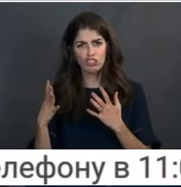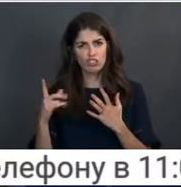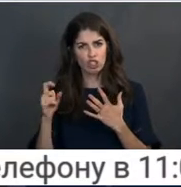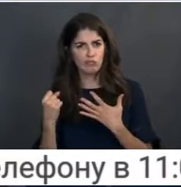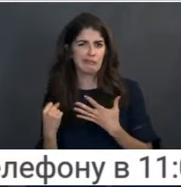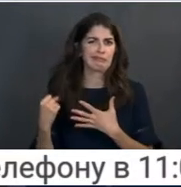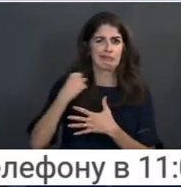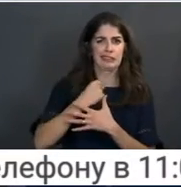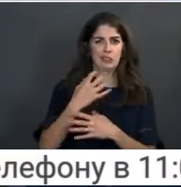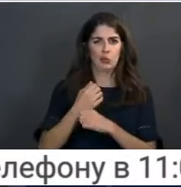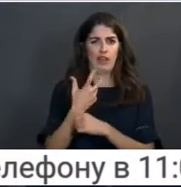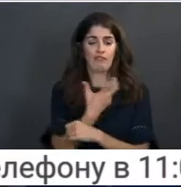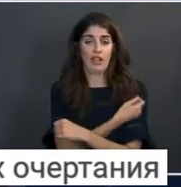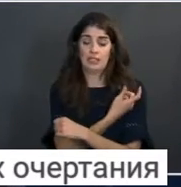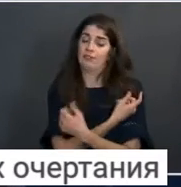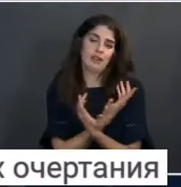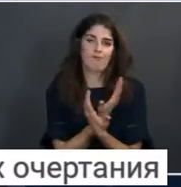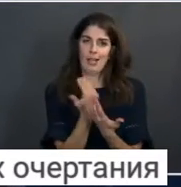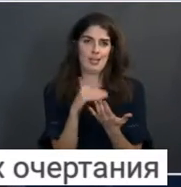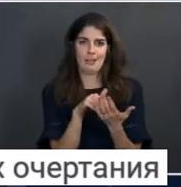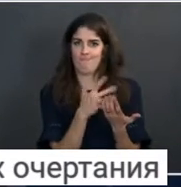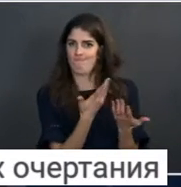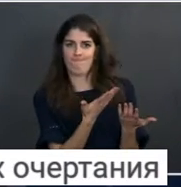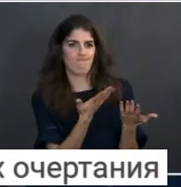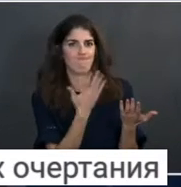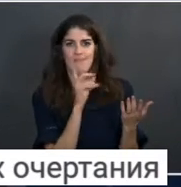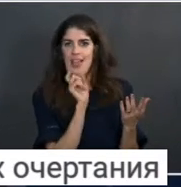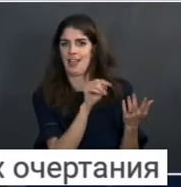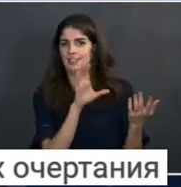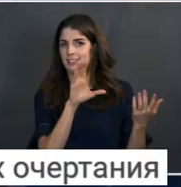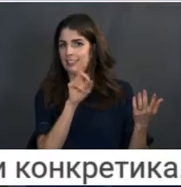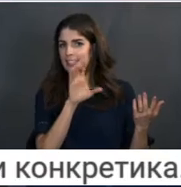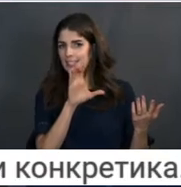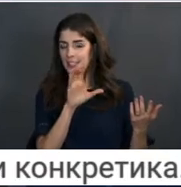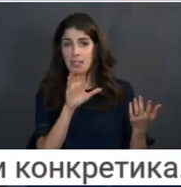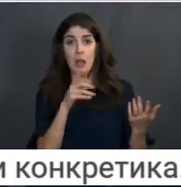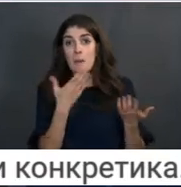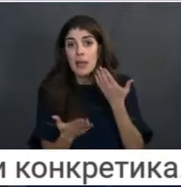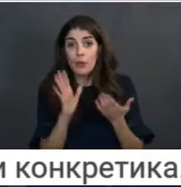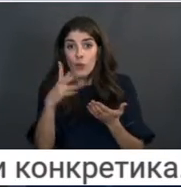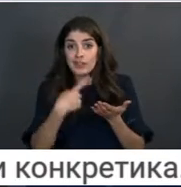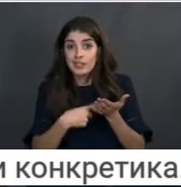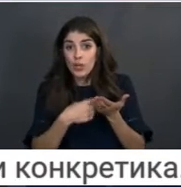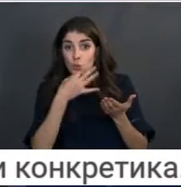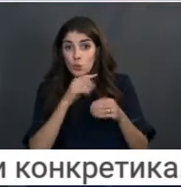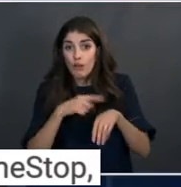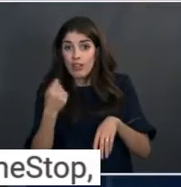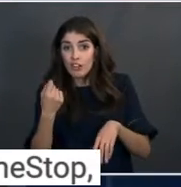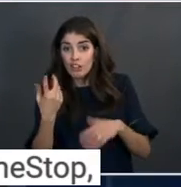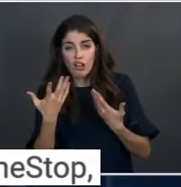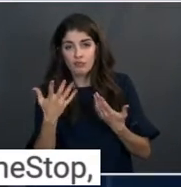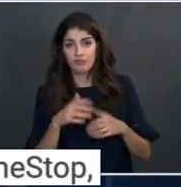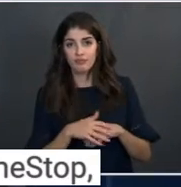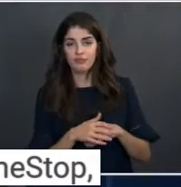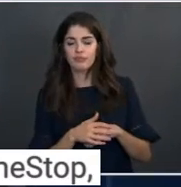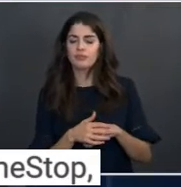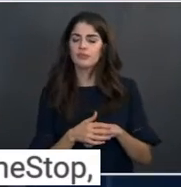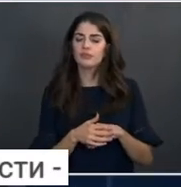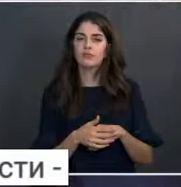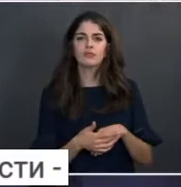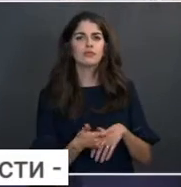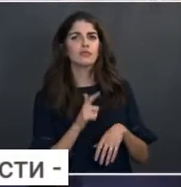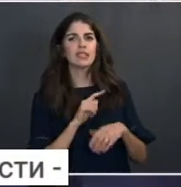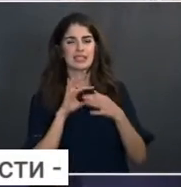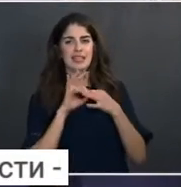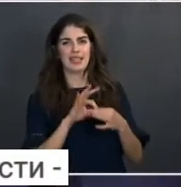that on this 11 a.m. call as well, but I'm not going to get ahead of their outlines or prioritization or specifics. And just one more on